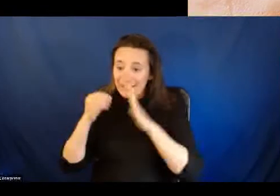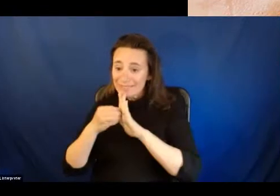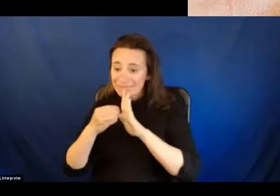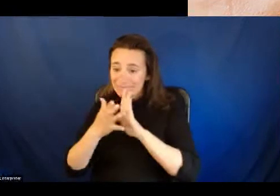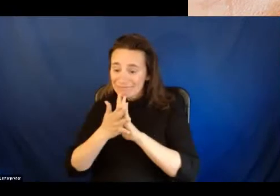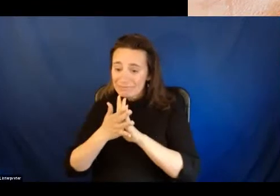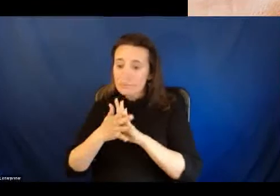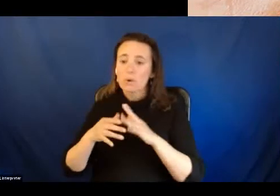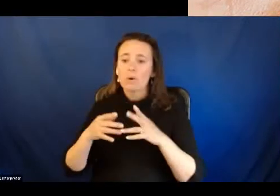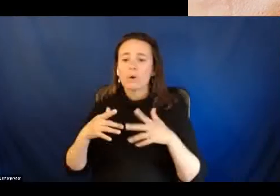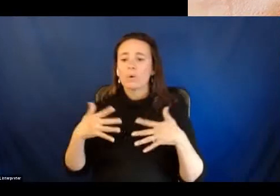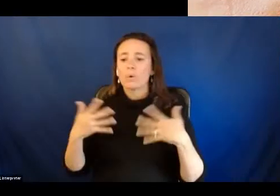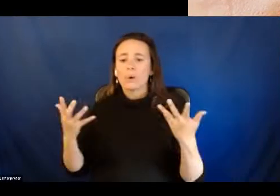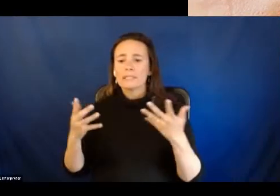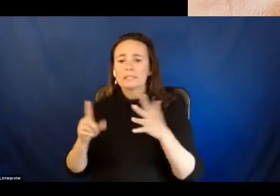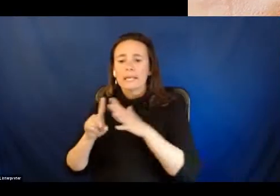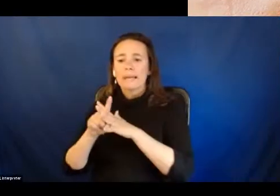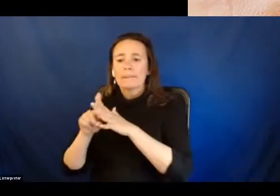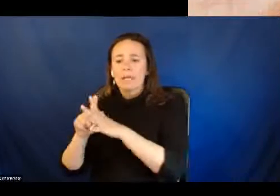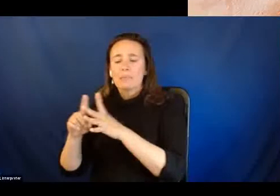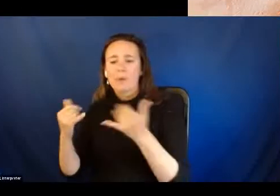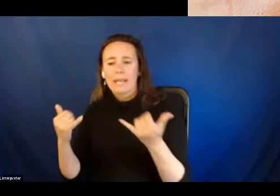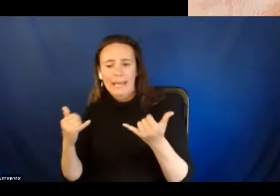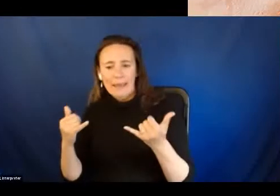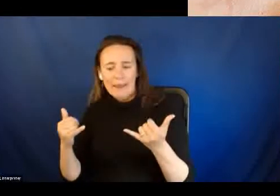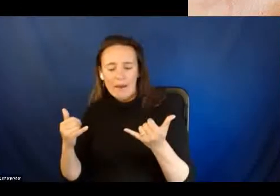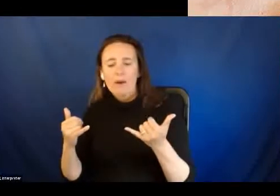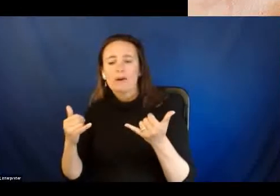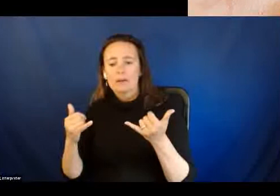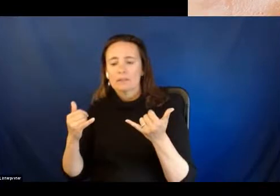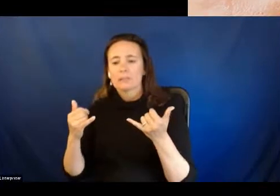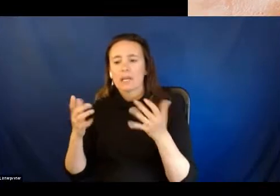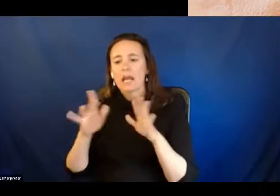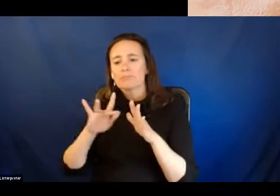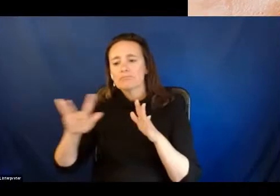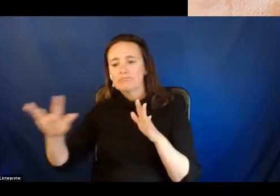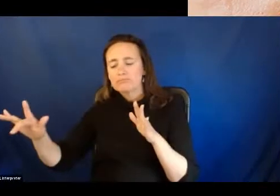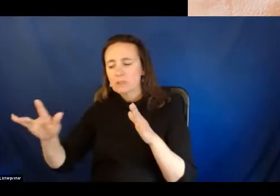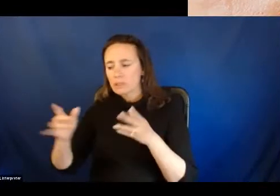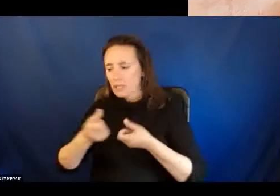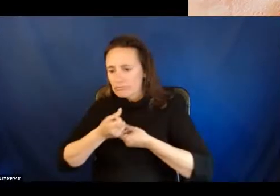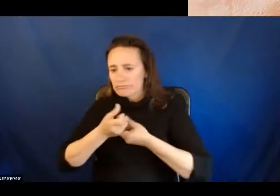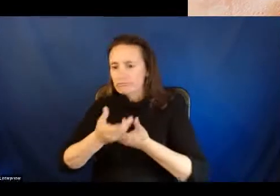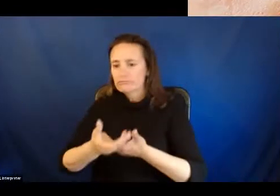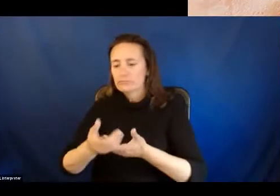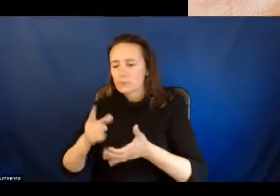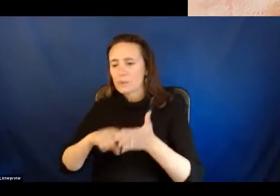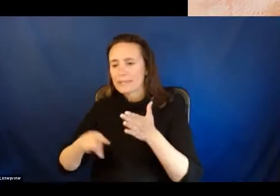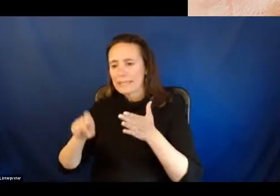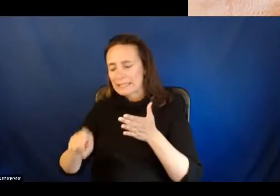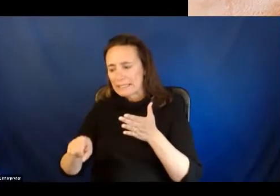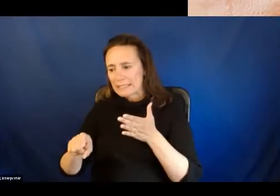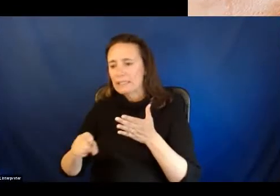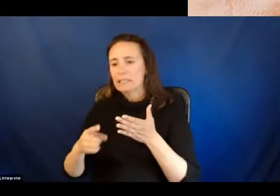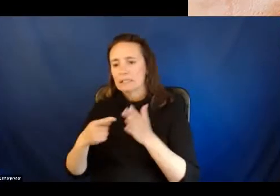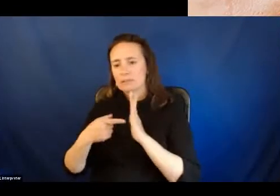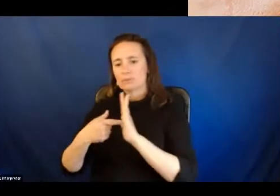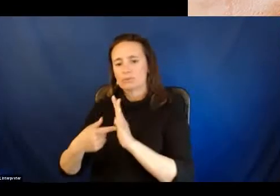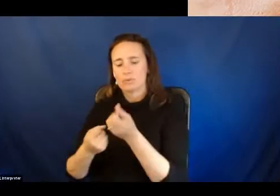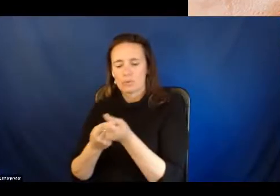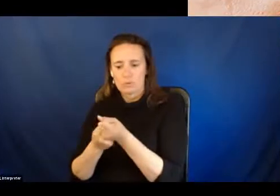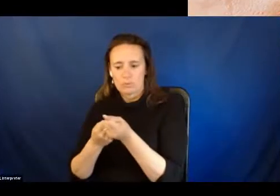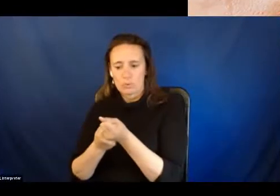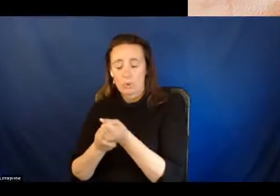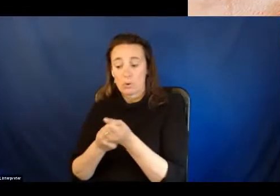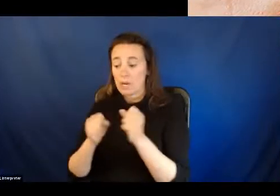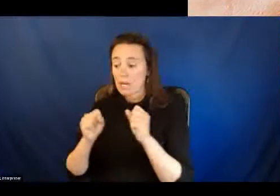Still leaves room for open-ended questions and for survivors to tell you what they need, and you can still convey that support. You can also always still say things like,